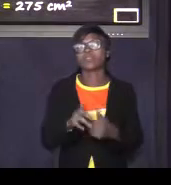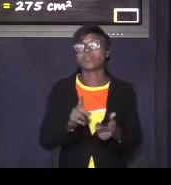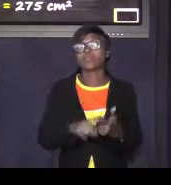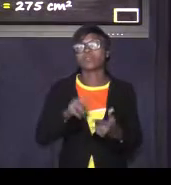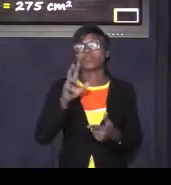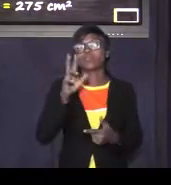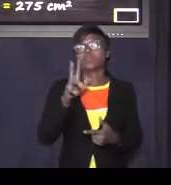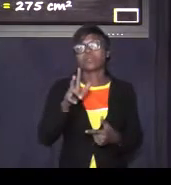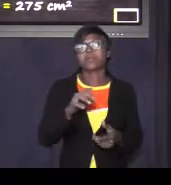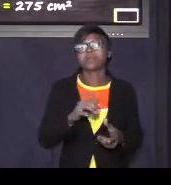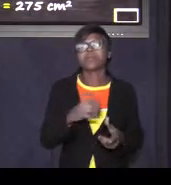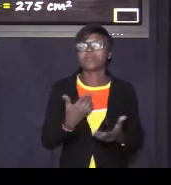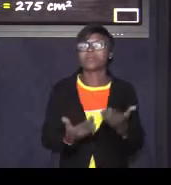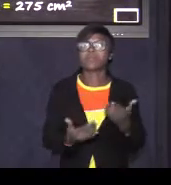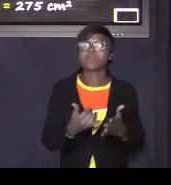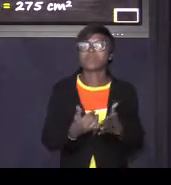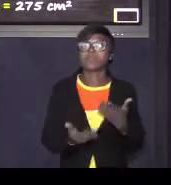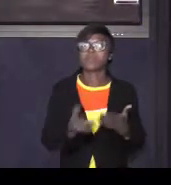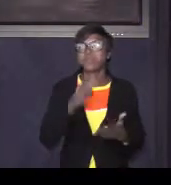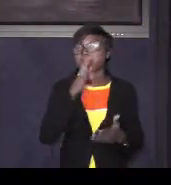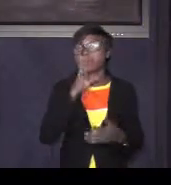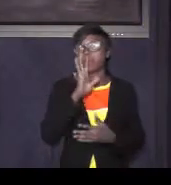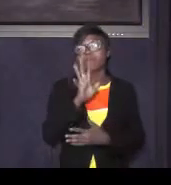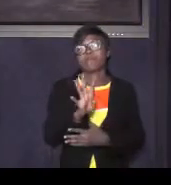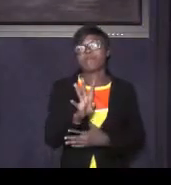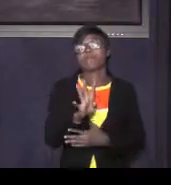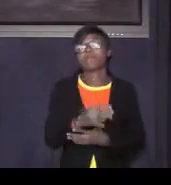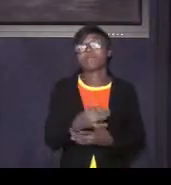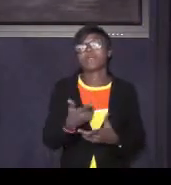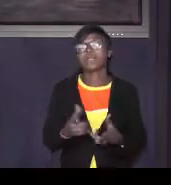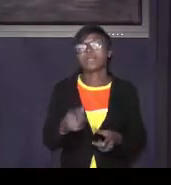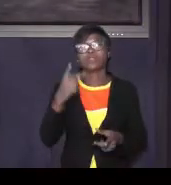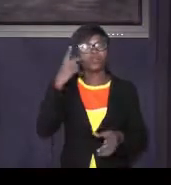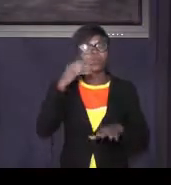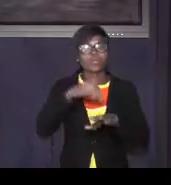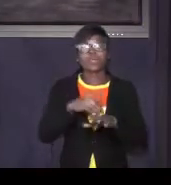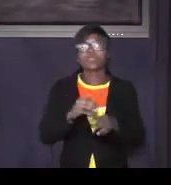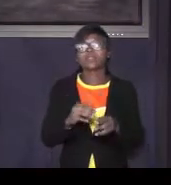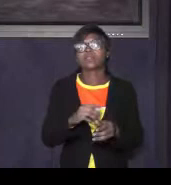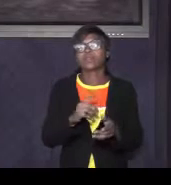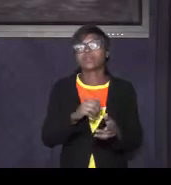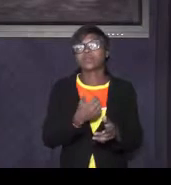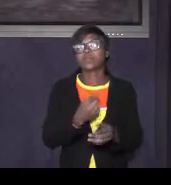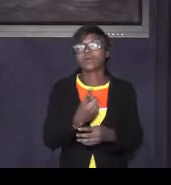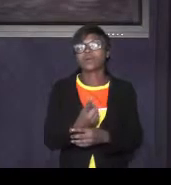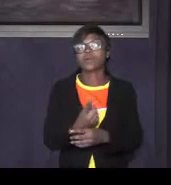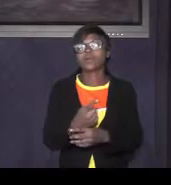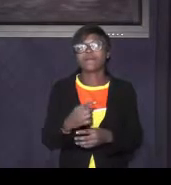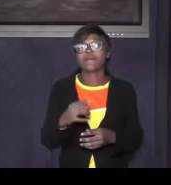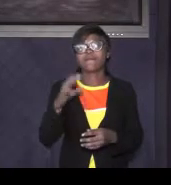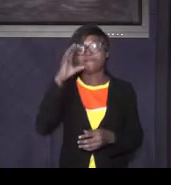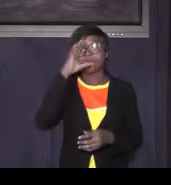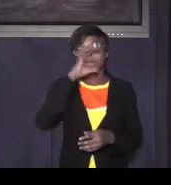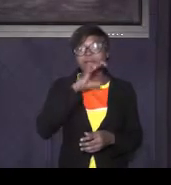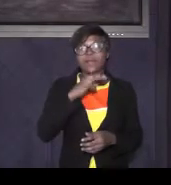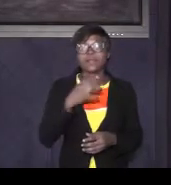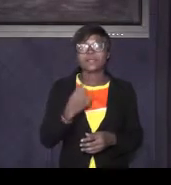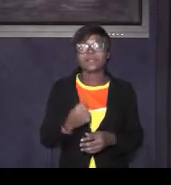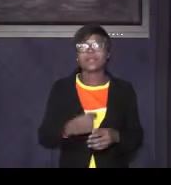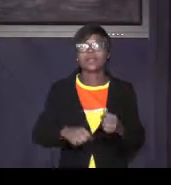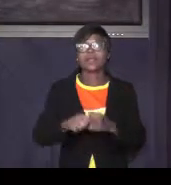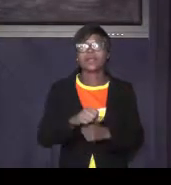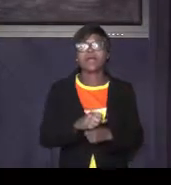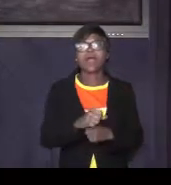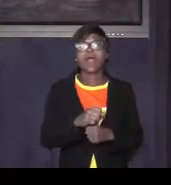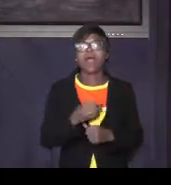parts. It may be 4 parts, depending on what we are working with. Let's check out this one. Find the area of this compound